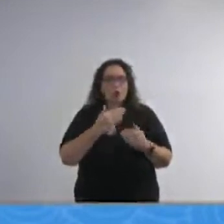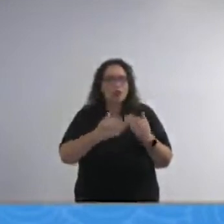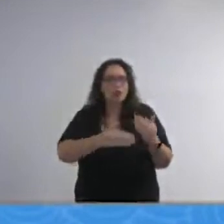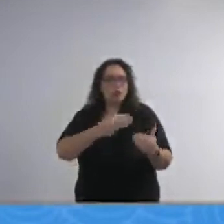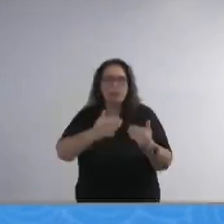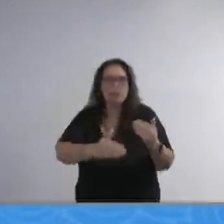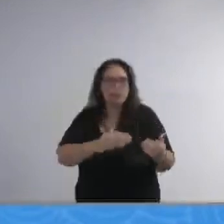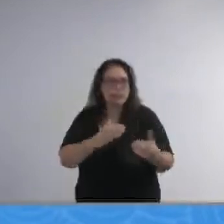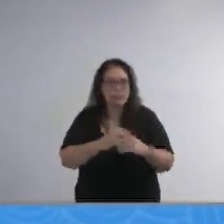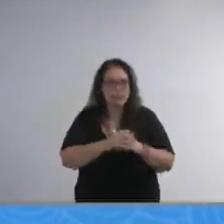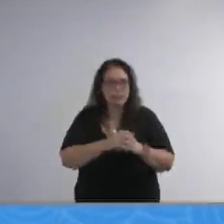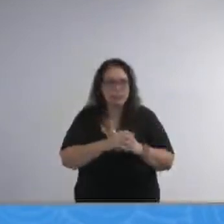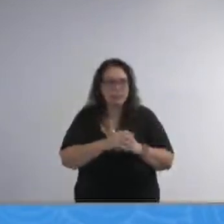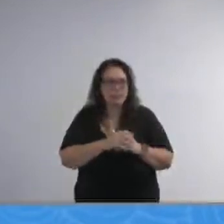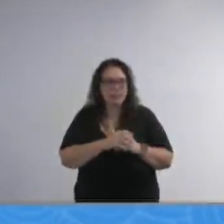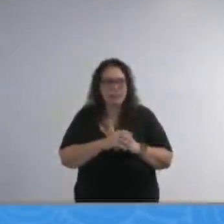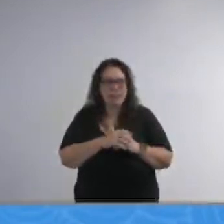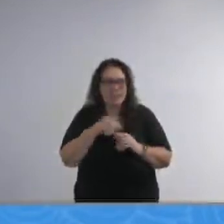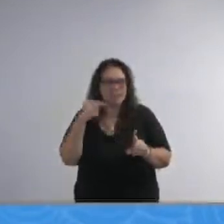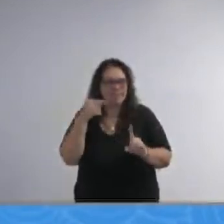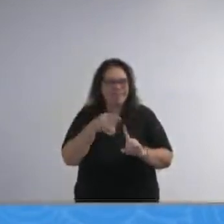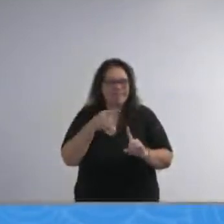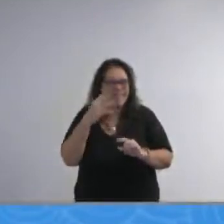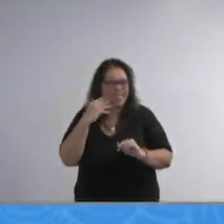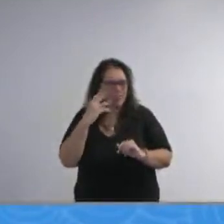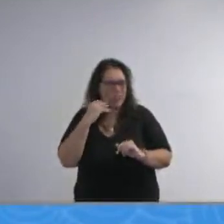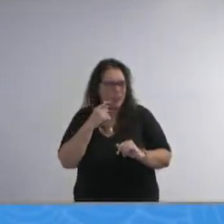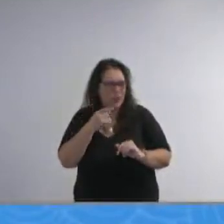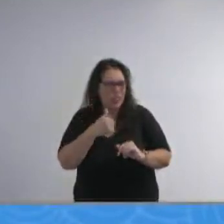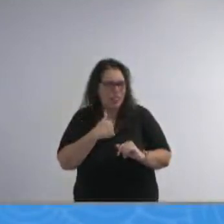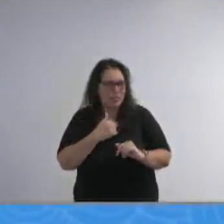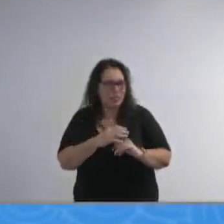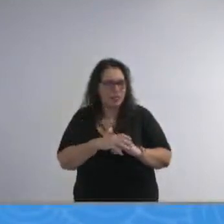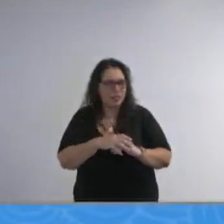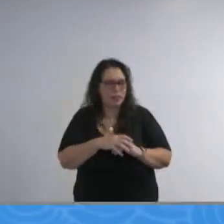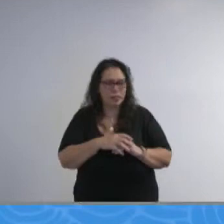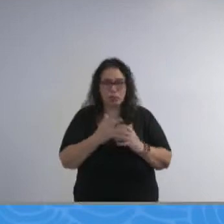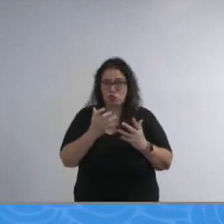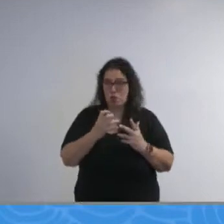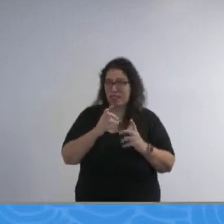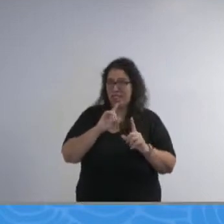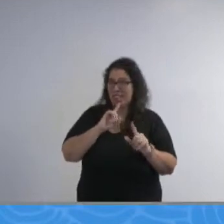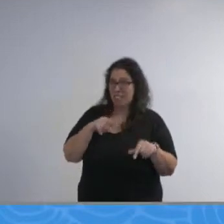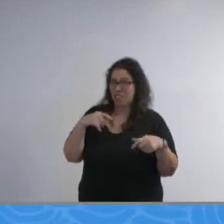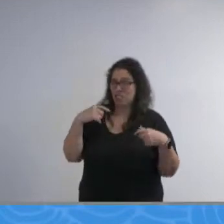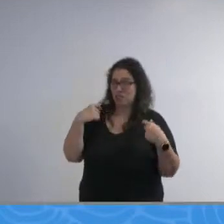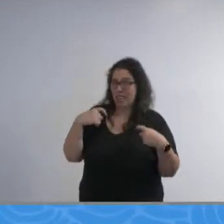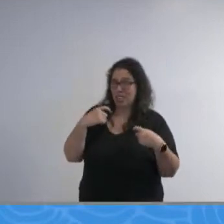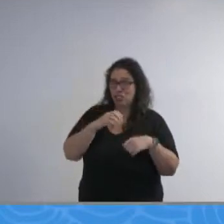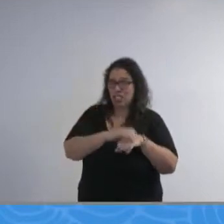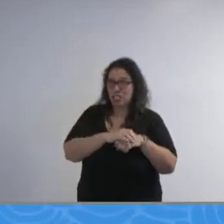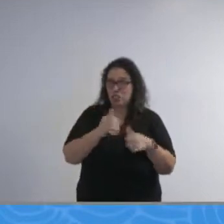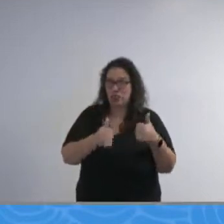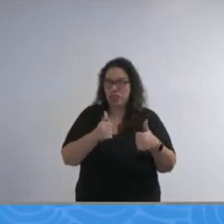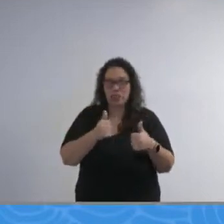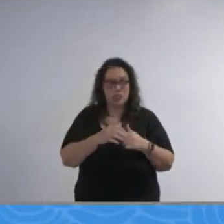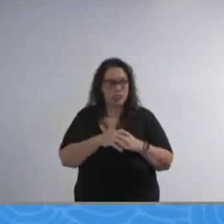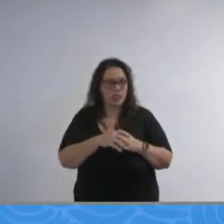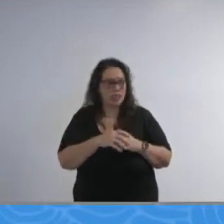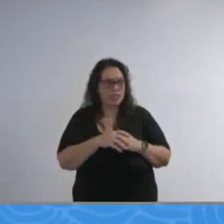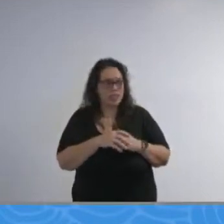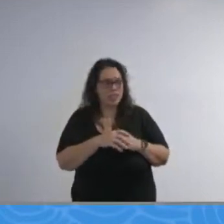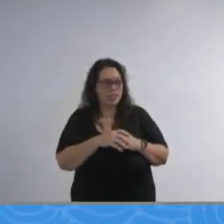of specific experiences that you may have? Magda, do you want me to answer in Spanish or in English? I think